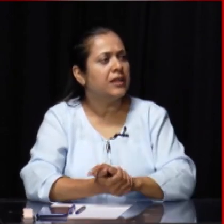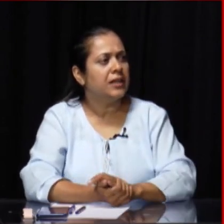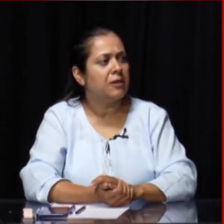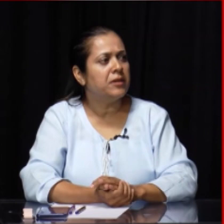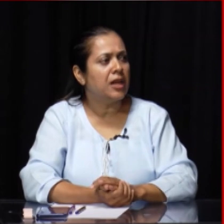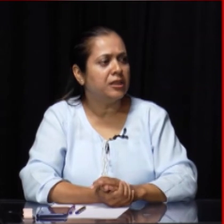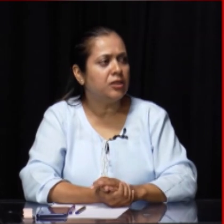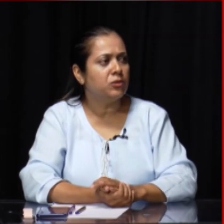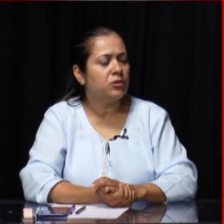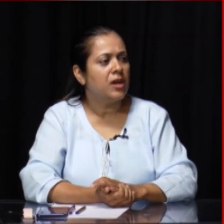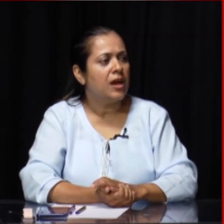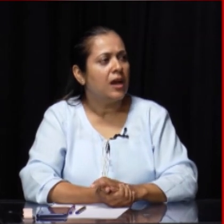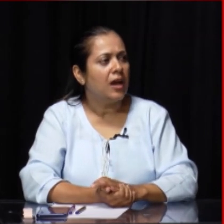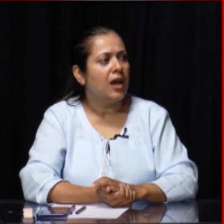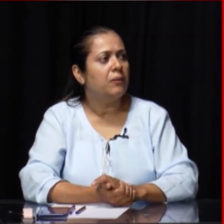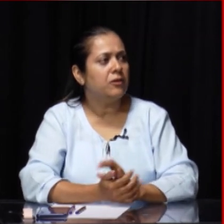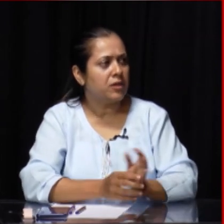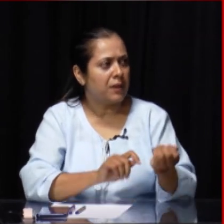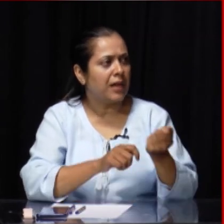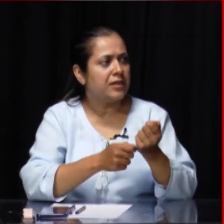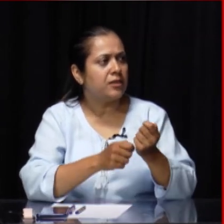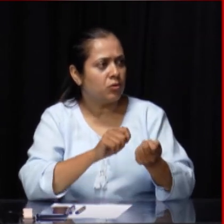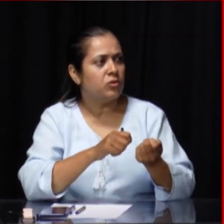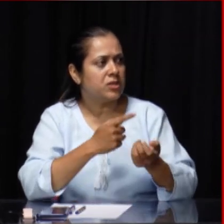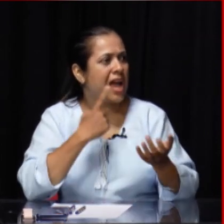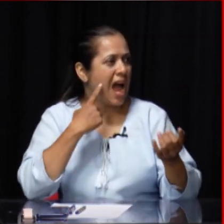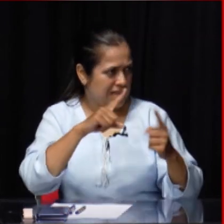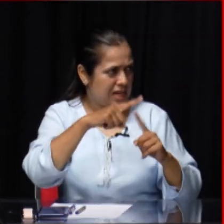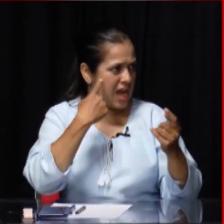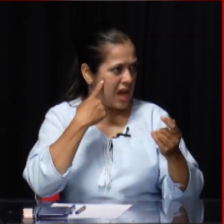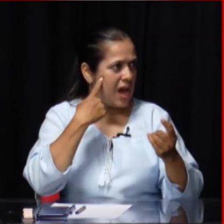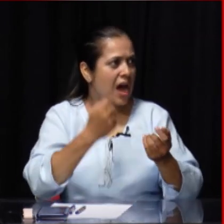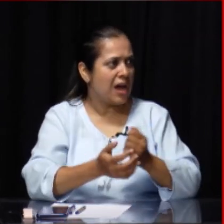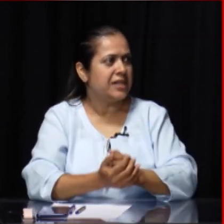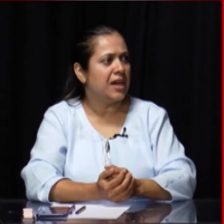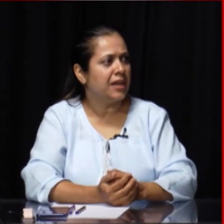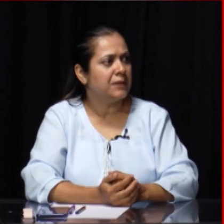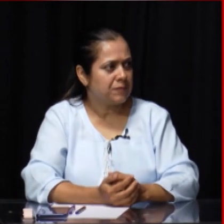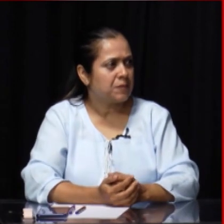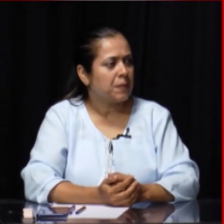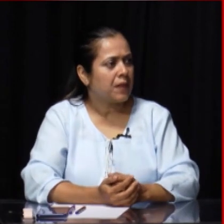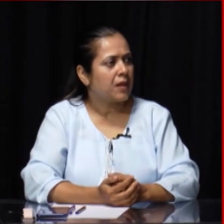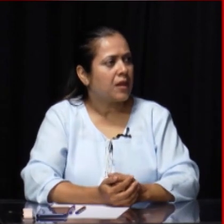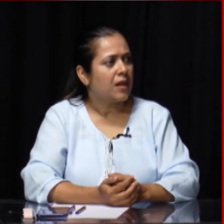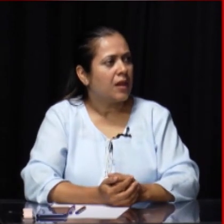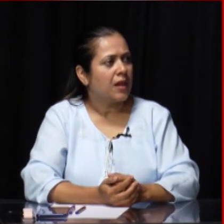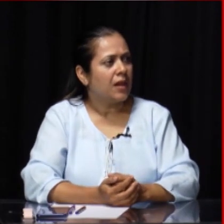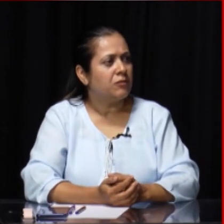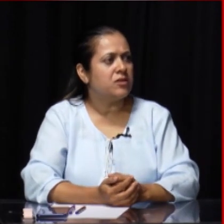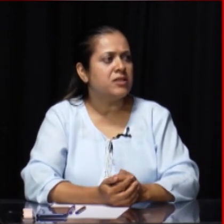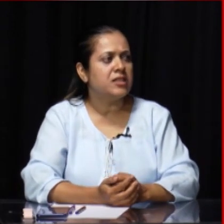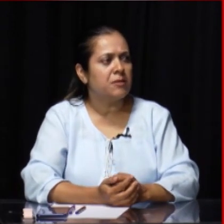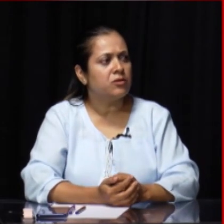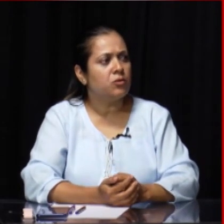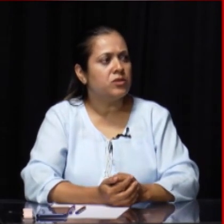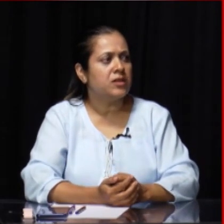so then at that time in Altino, I went for a mechanical course, ITI.